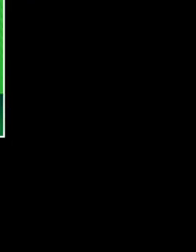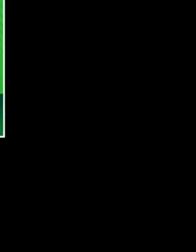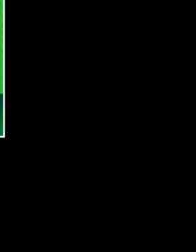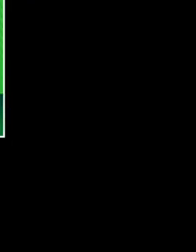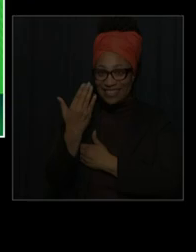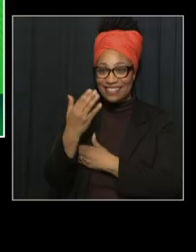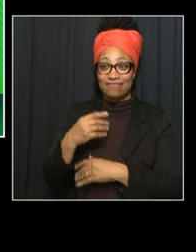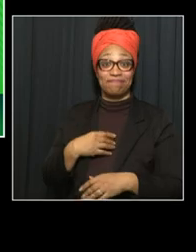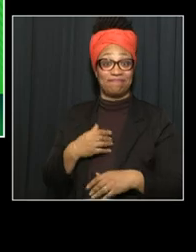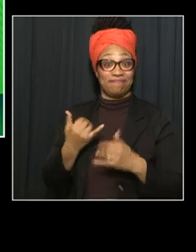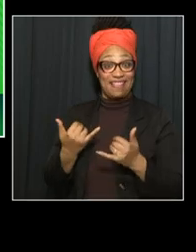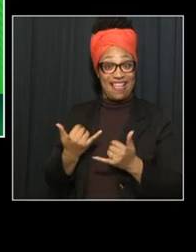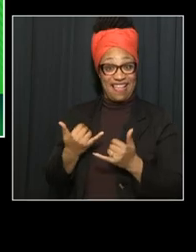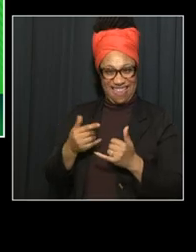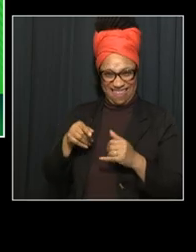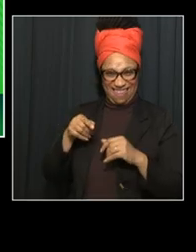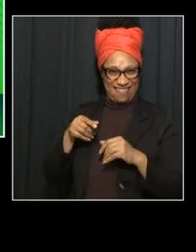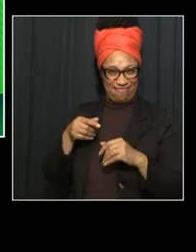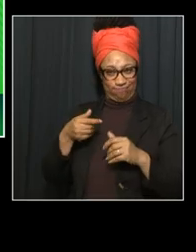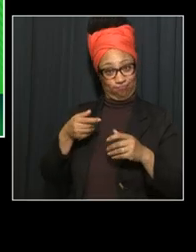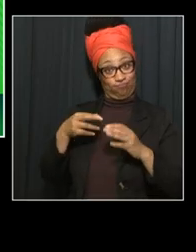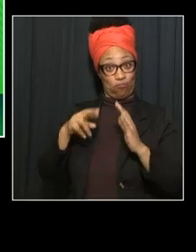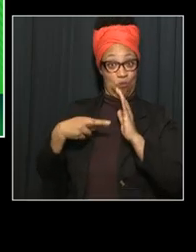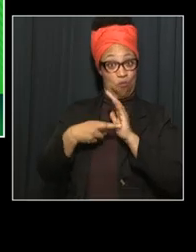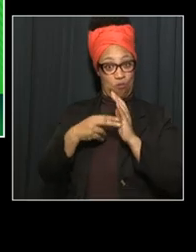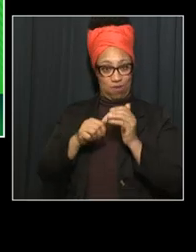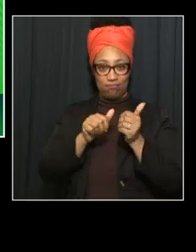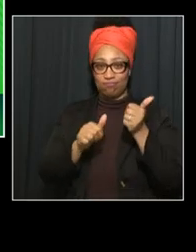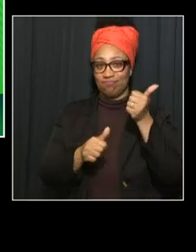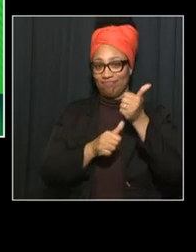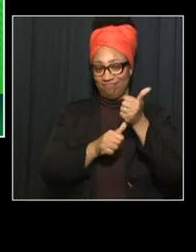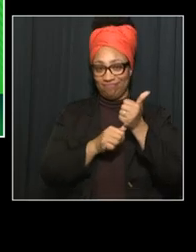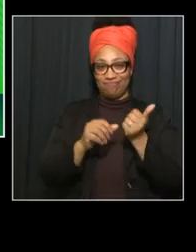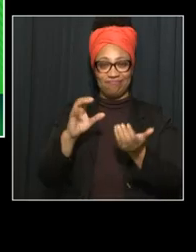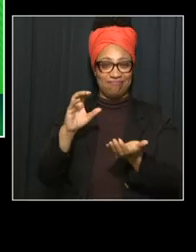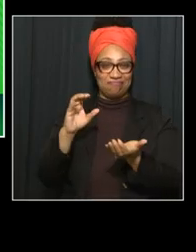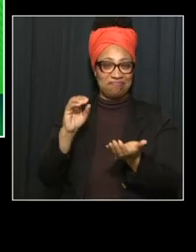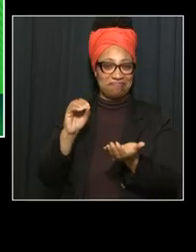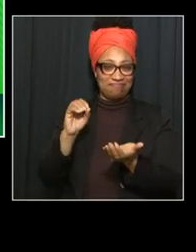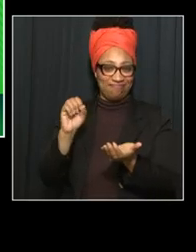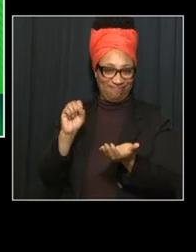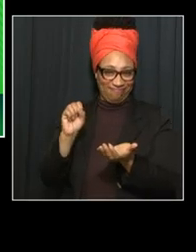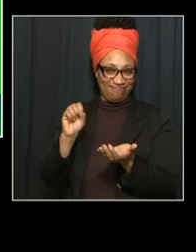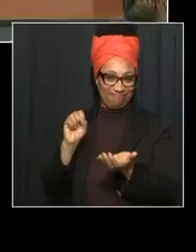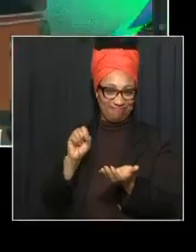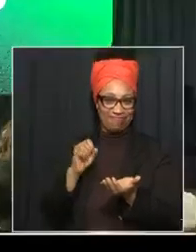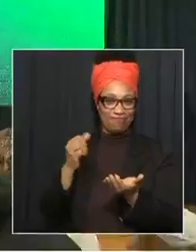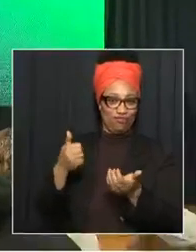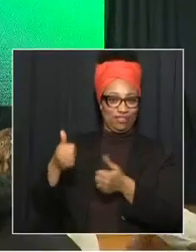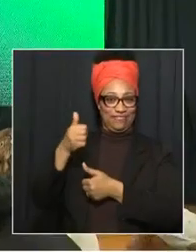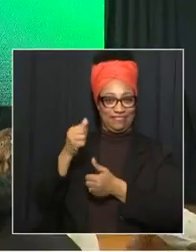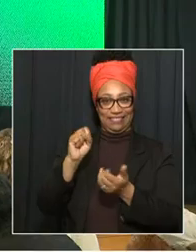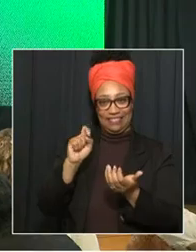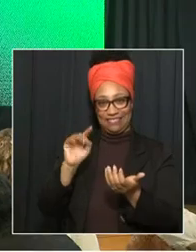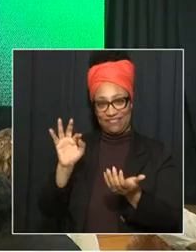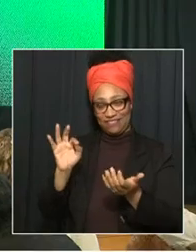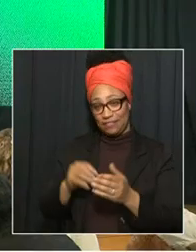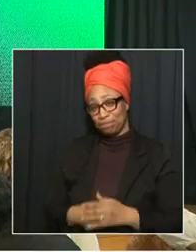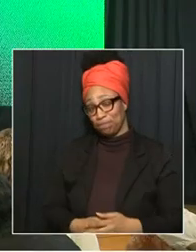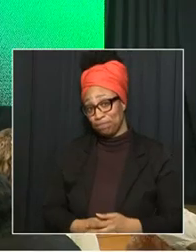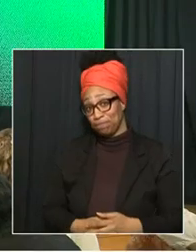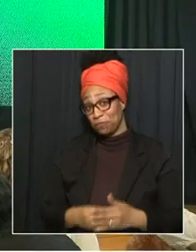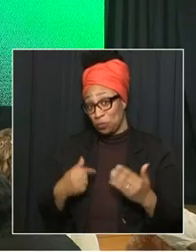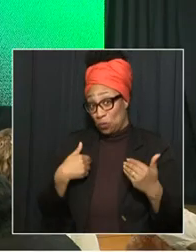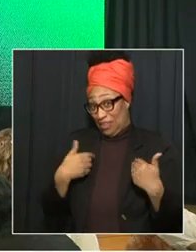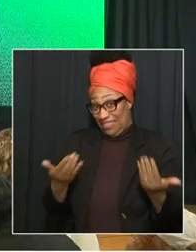Engagement Forums. We're here today at the Hattie Holmes Senior Wellness Center, as well as 11 other senior centers across the District